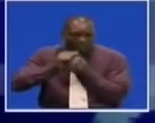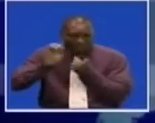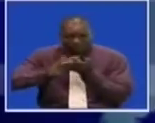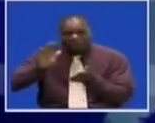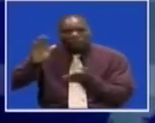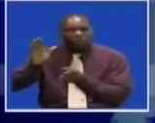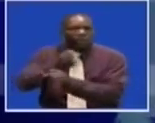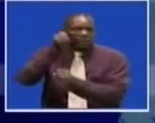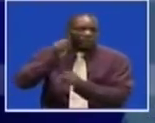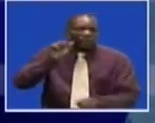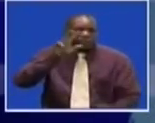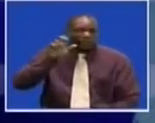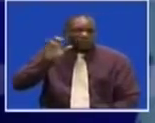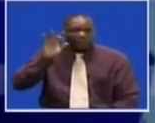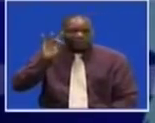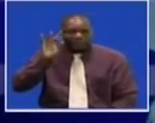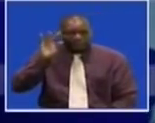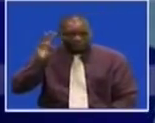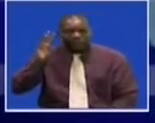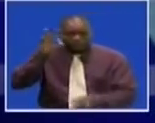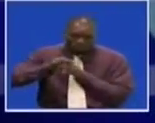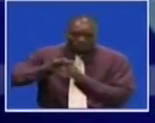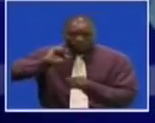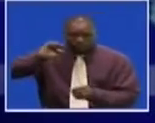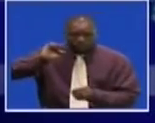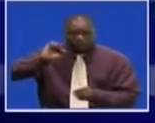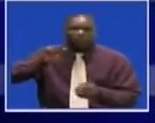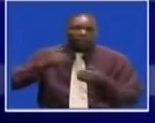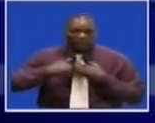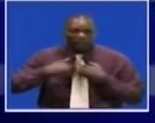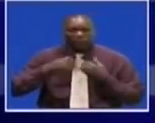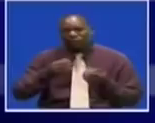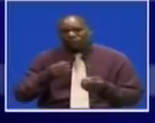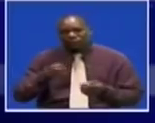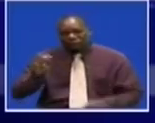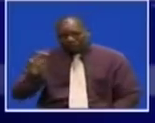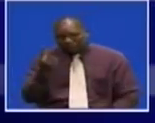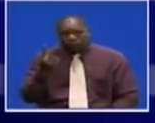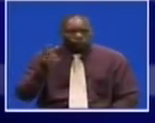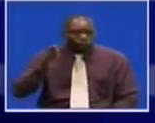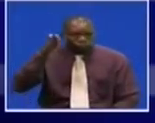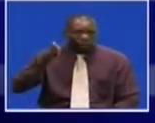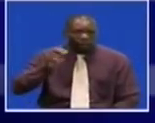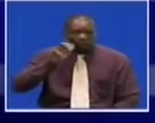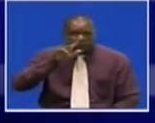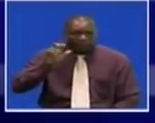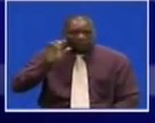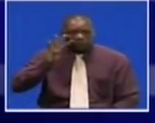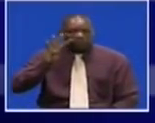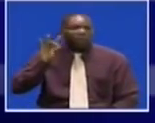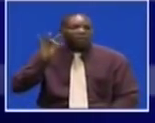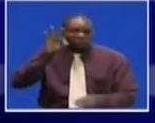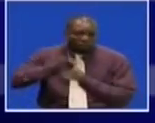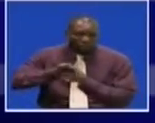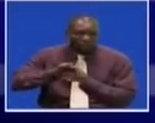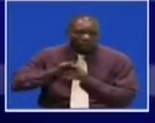Makungu polled 386 votes, while his rival from the UPND polled 348 votes. Zanis reports that